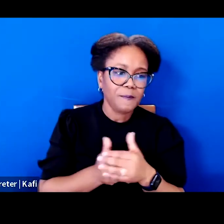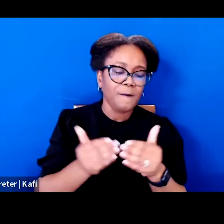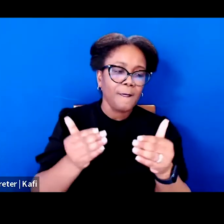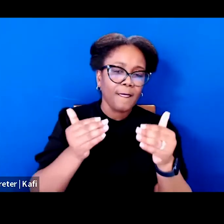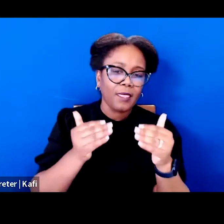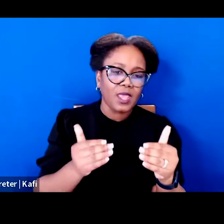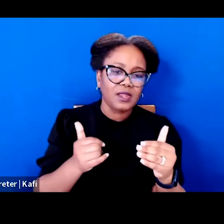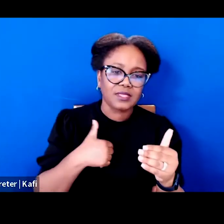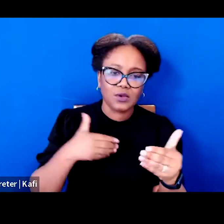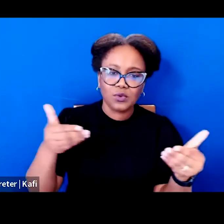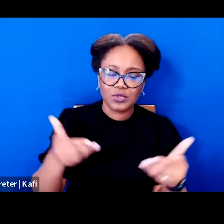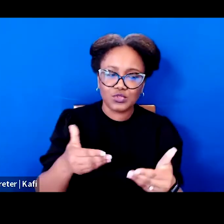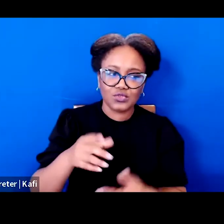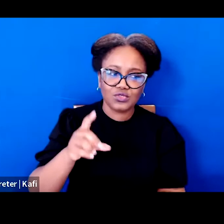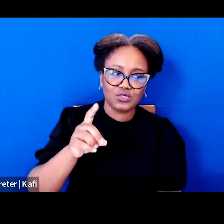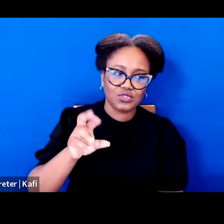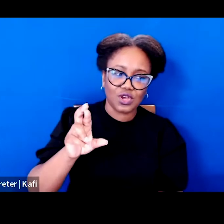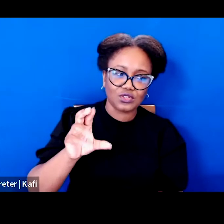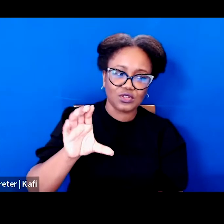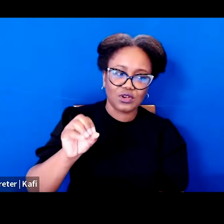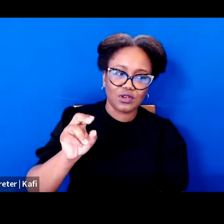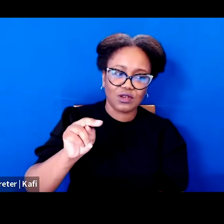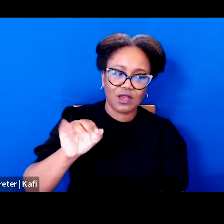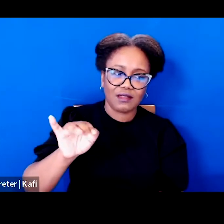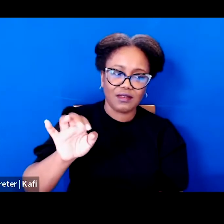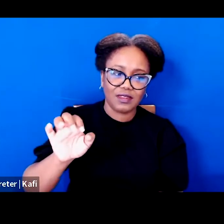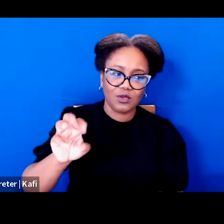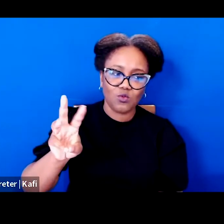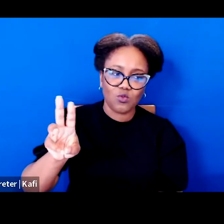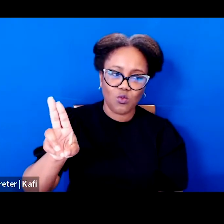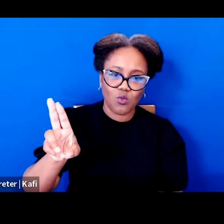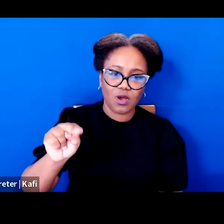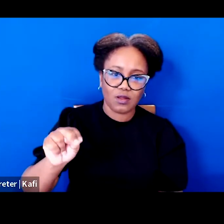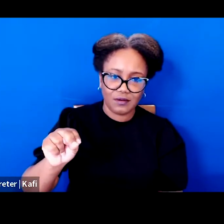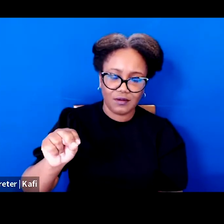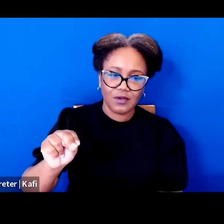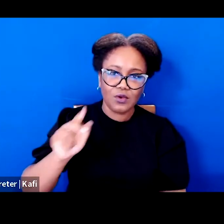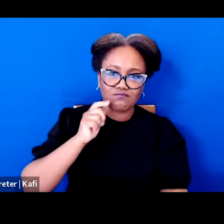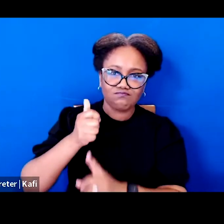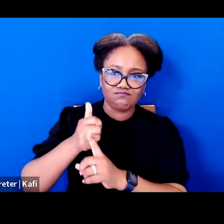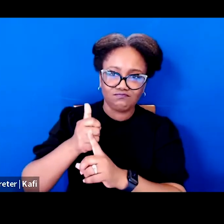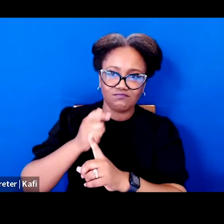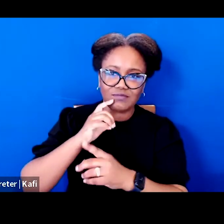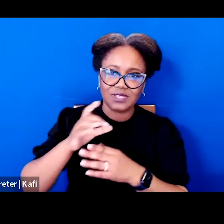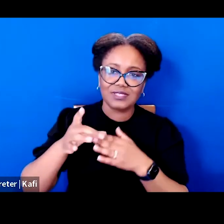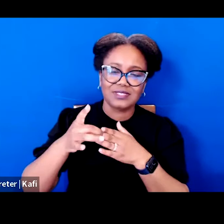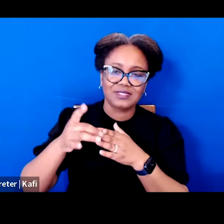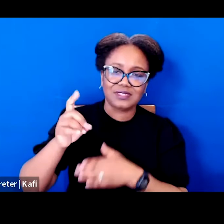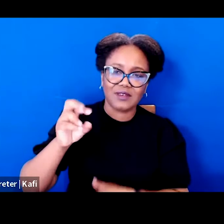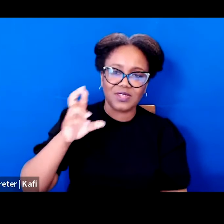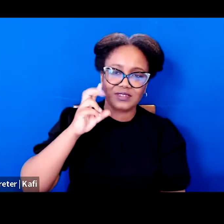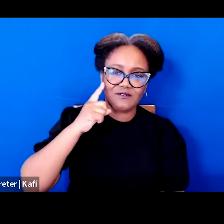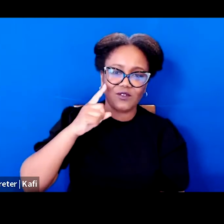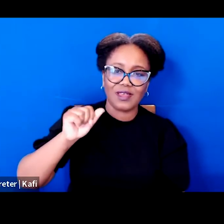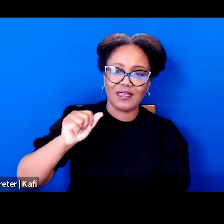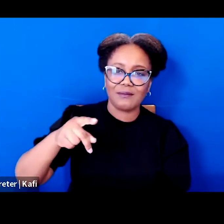executive director and co-founder of AAPI Women Lead. As part of her work in ending racial and gender-based violence, she